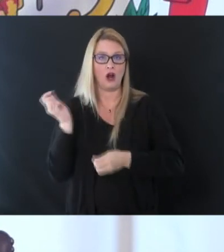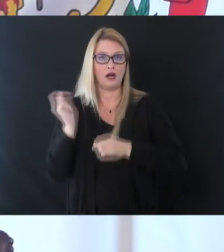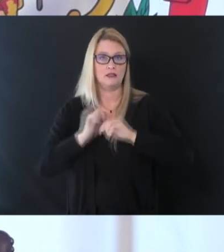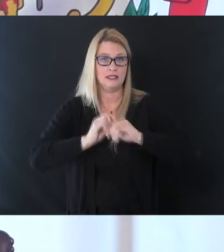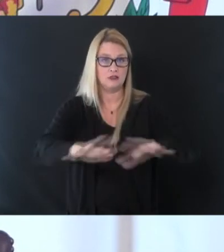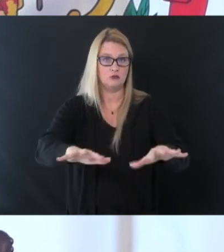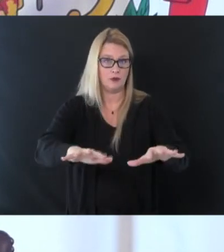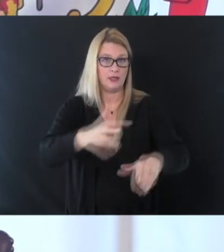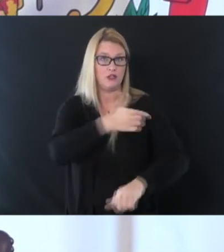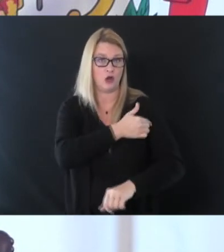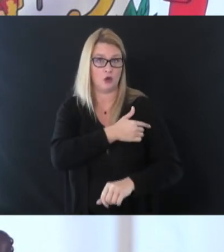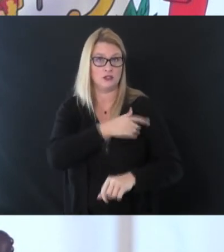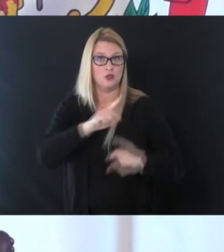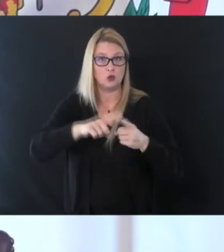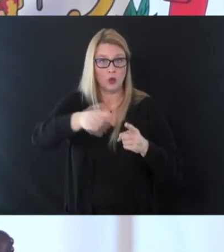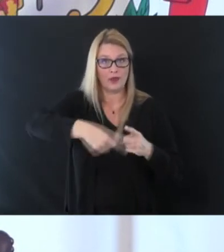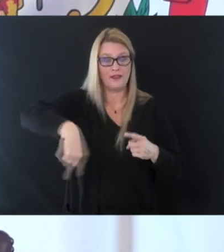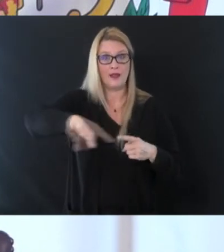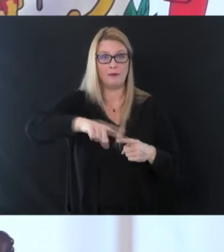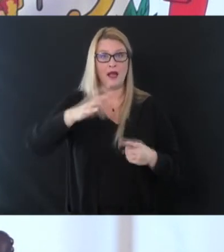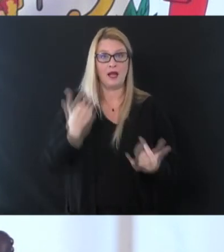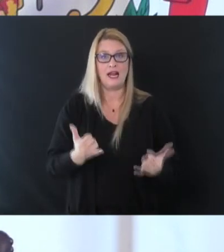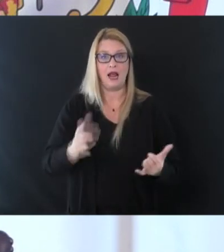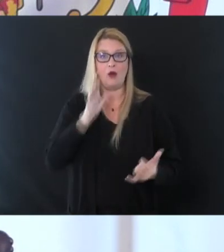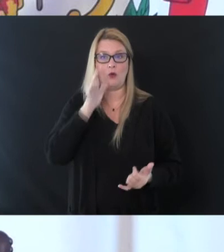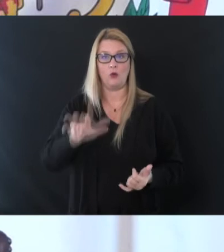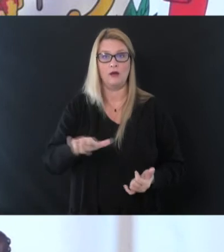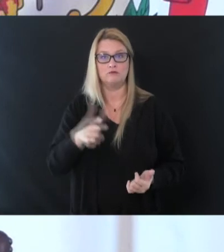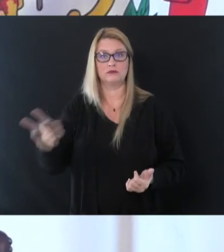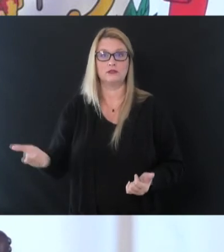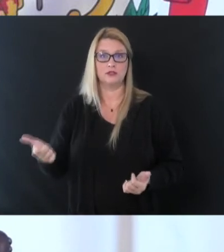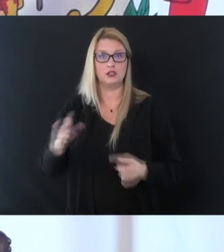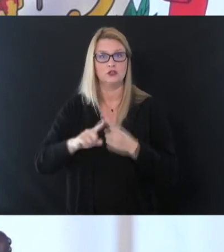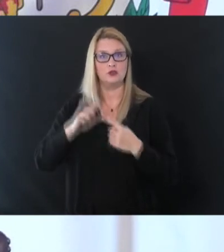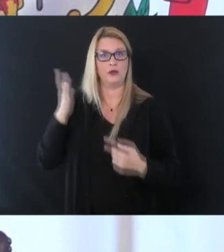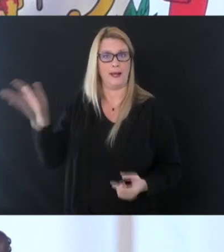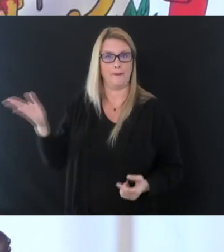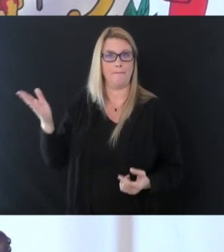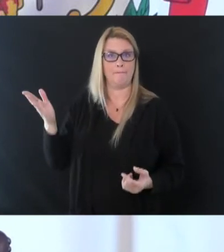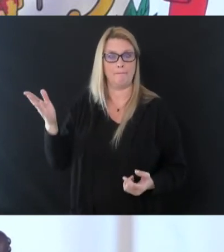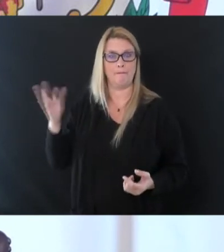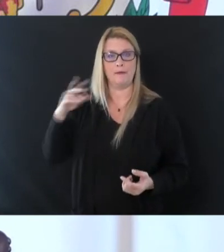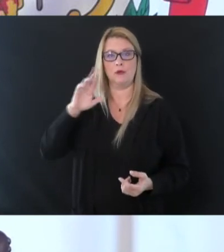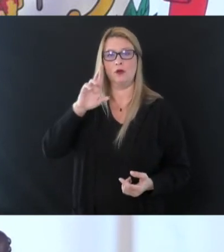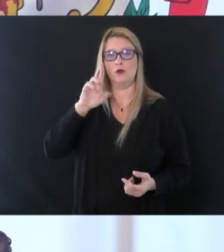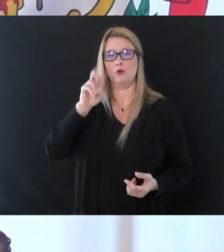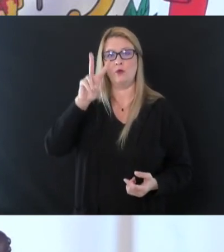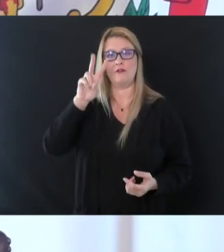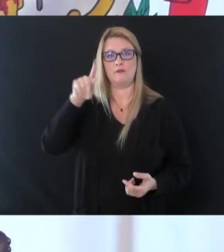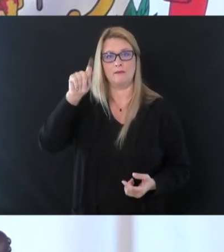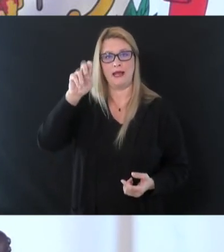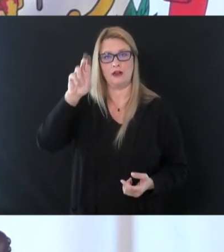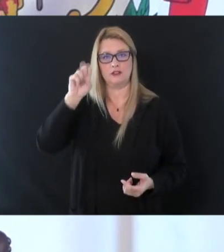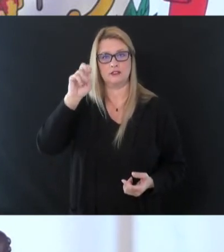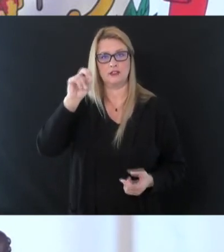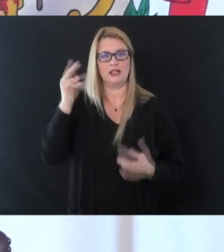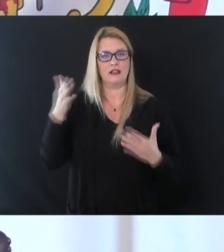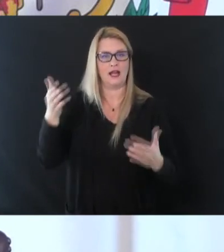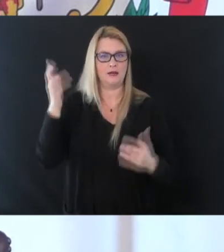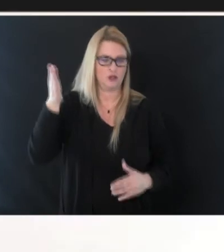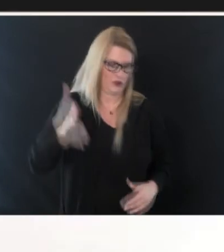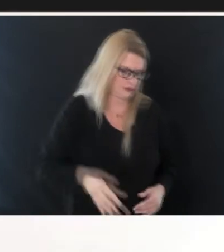minority populations. And I'll defer to our great Reverend James Patterson at this time and let him talk a